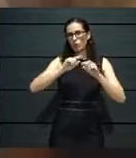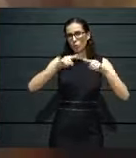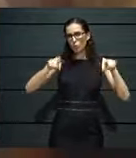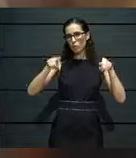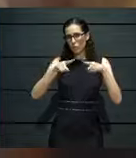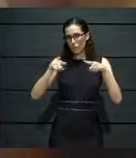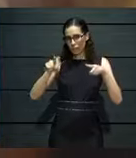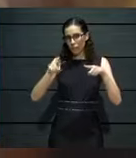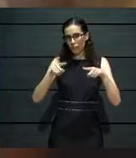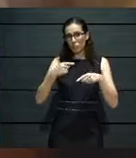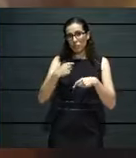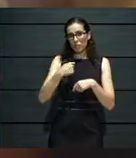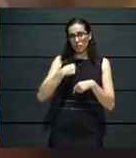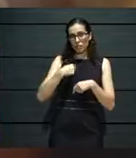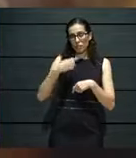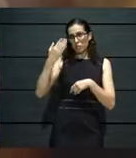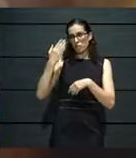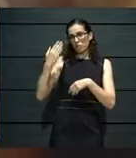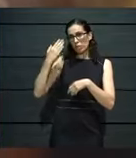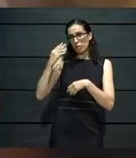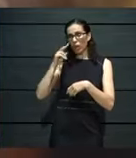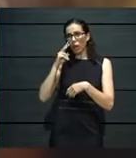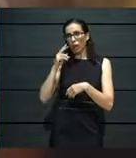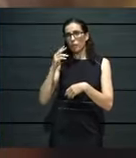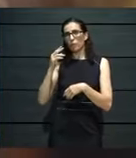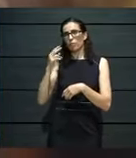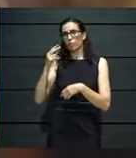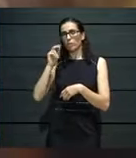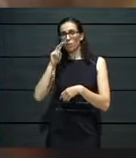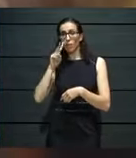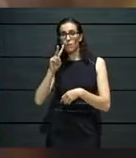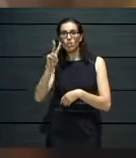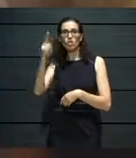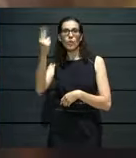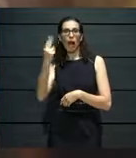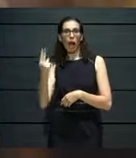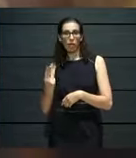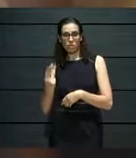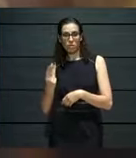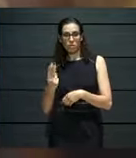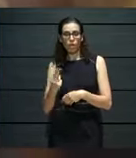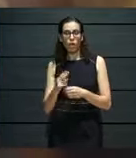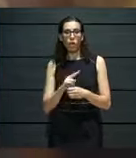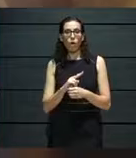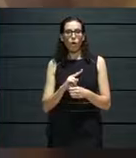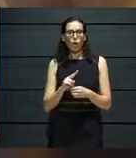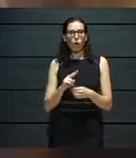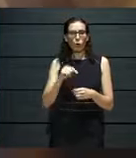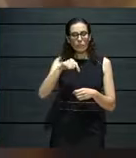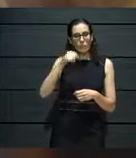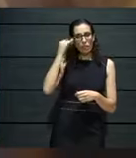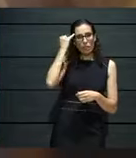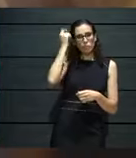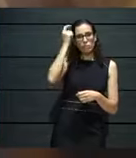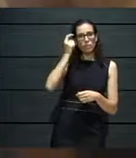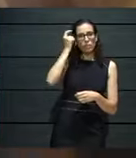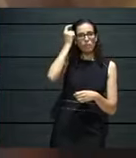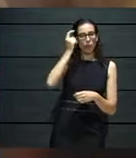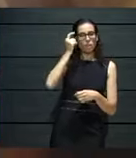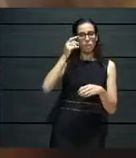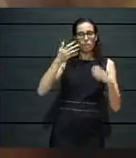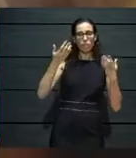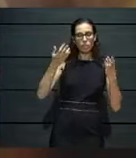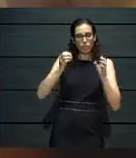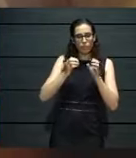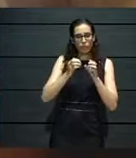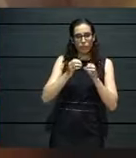the more visual arts scene, it's important to see the ways you can innovate to have a growth